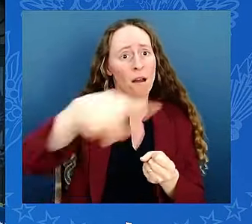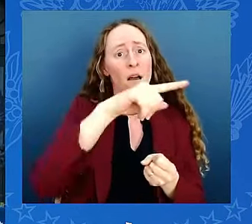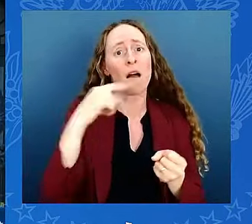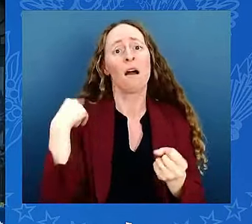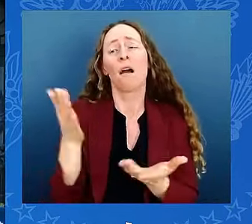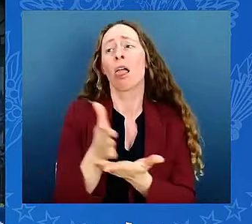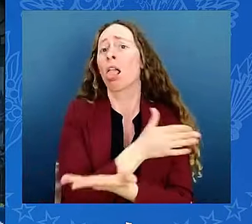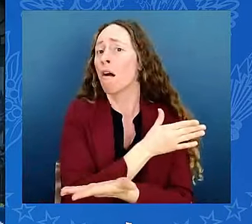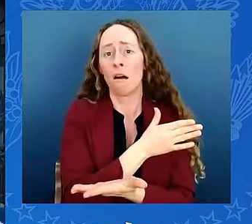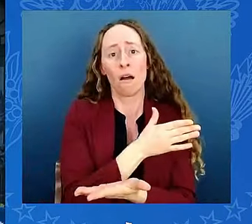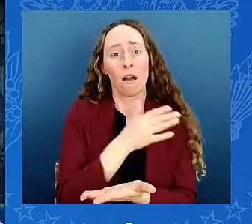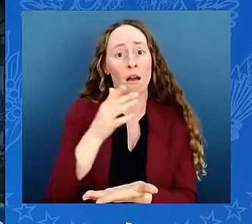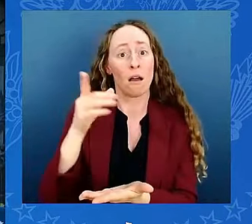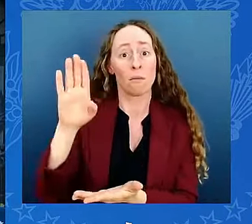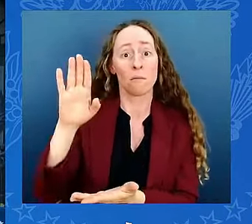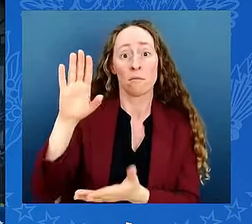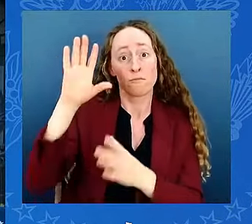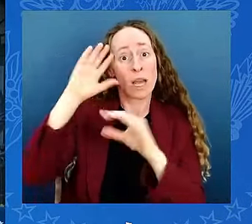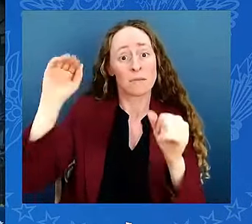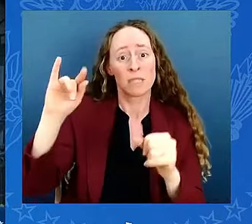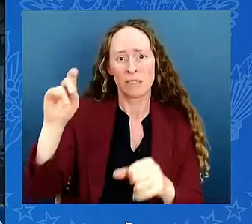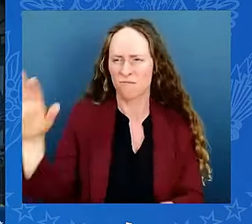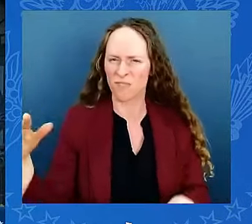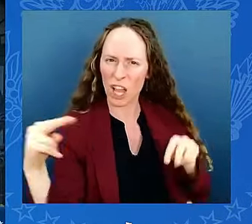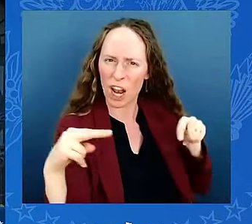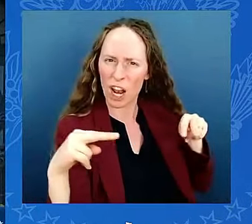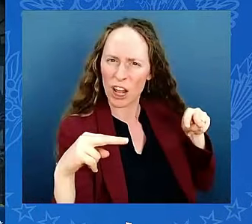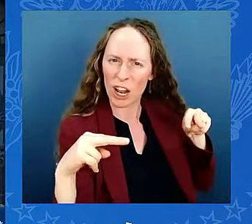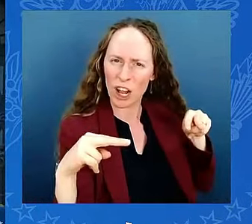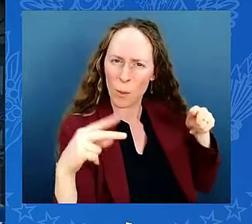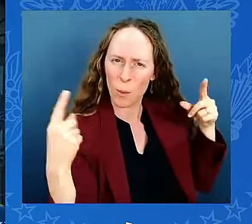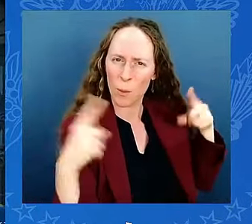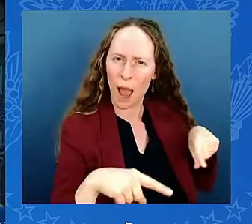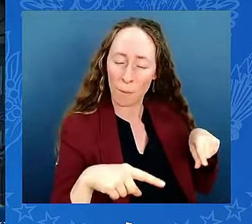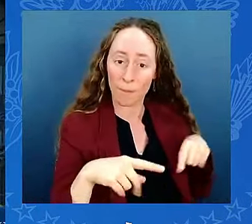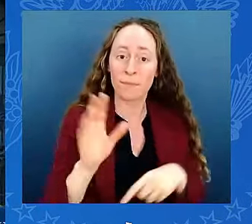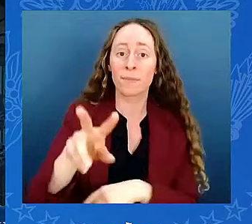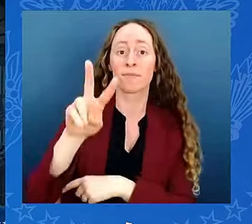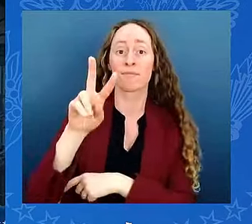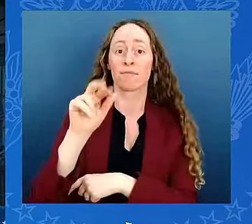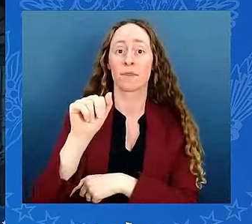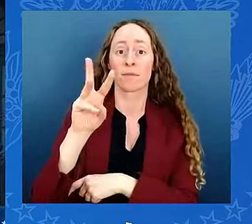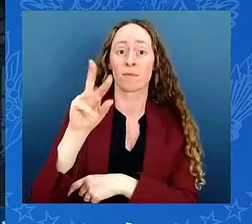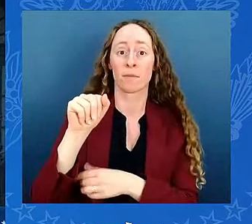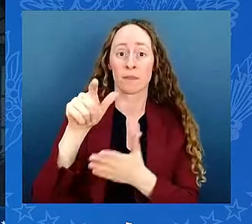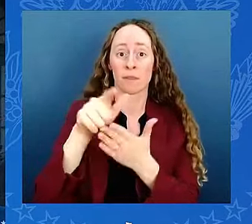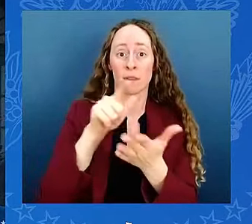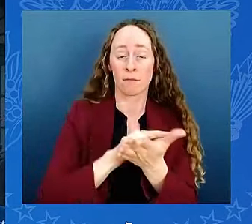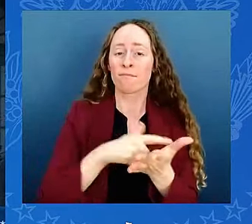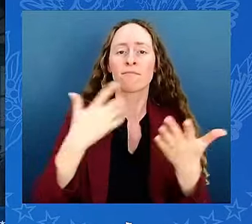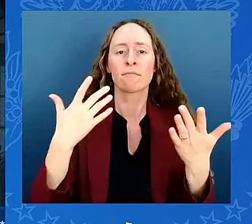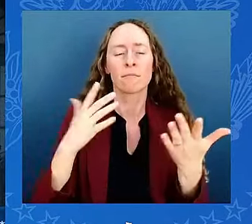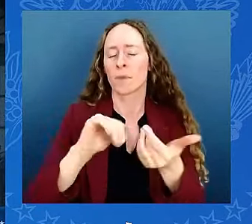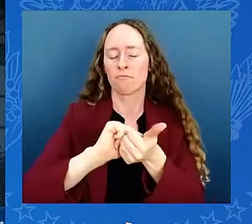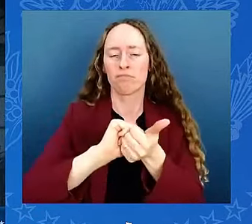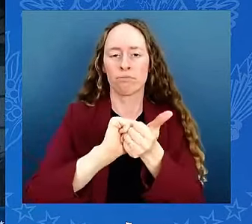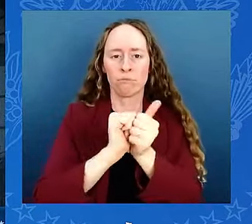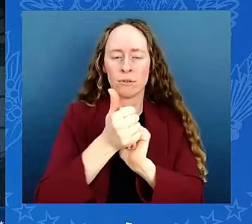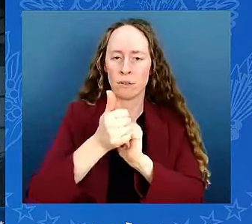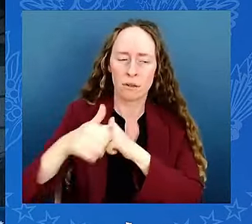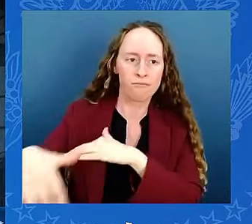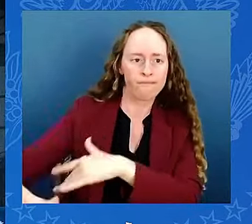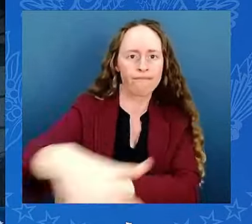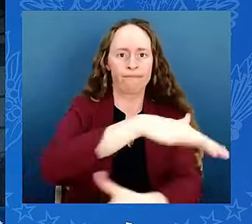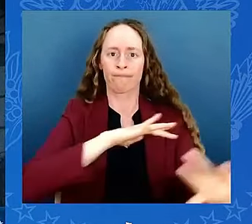Act fundamentally transformed our nation's laws and culture. President Biden, with all of you, has worked